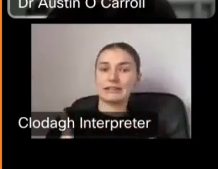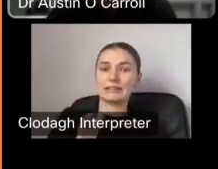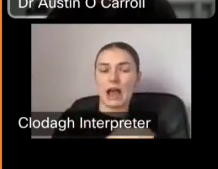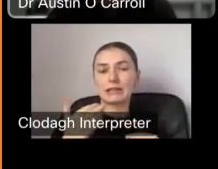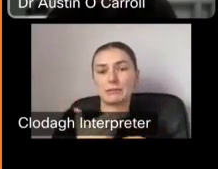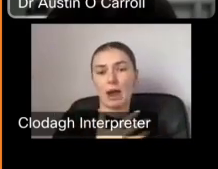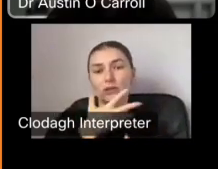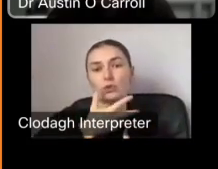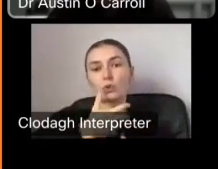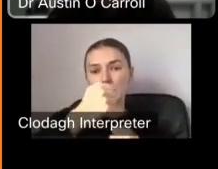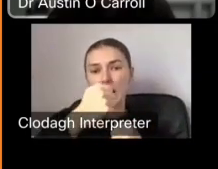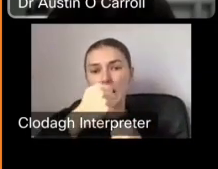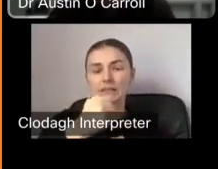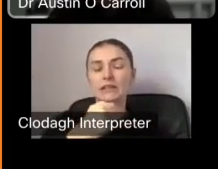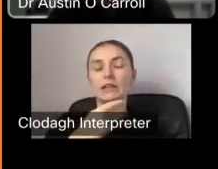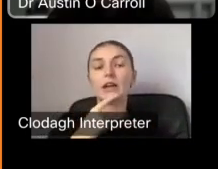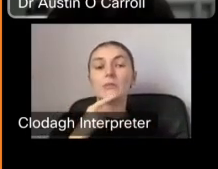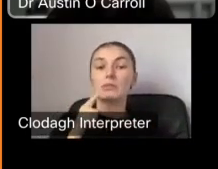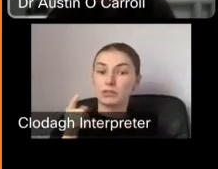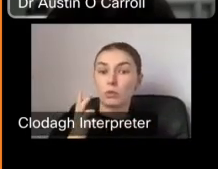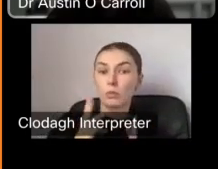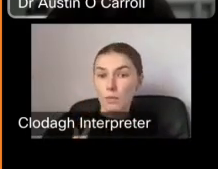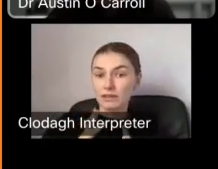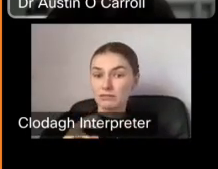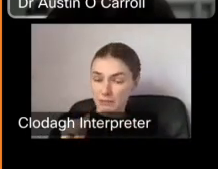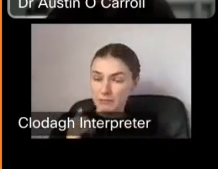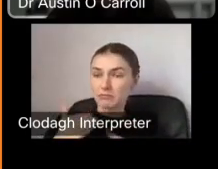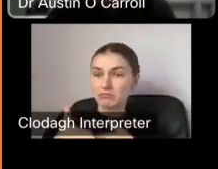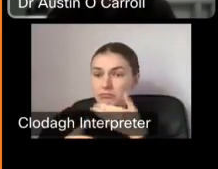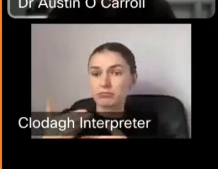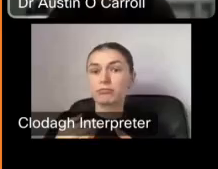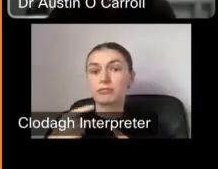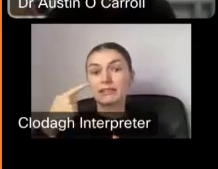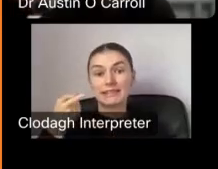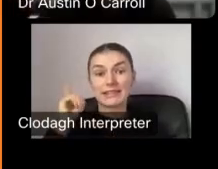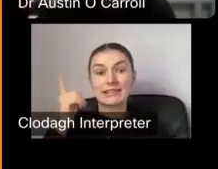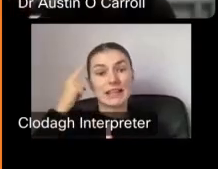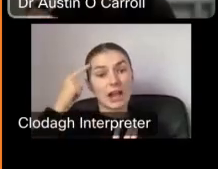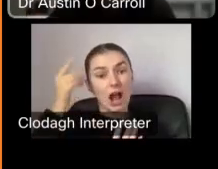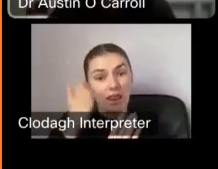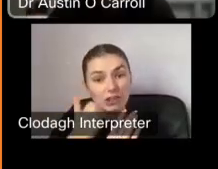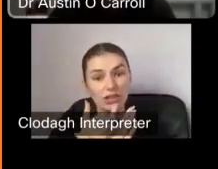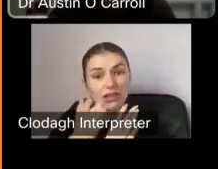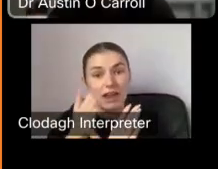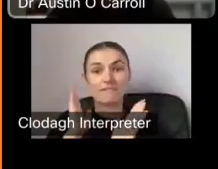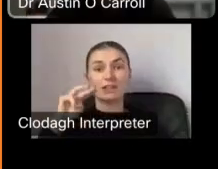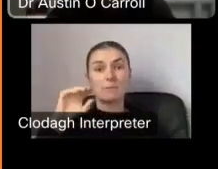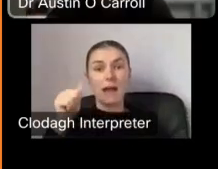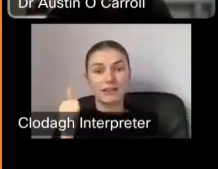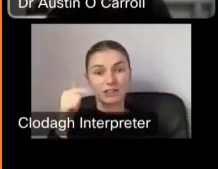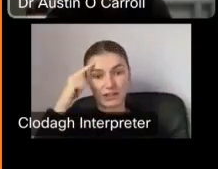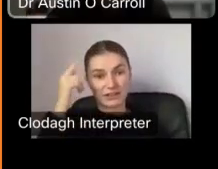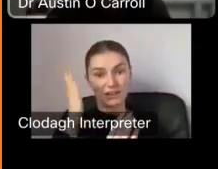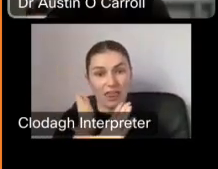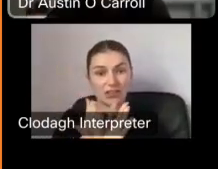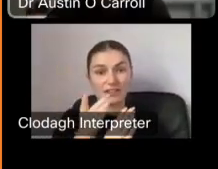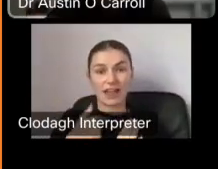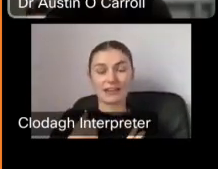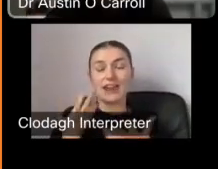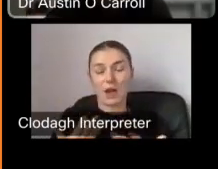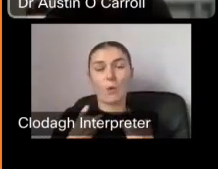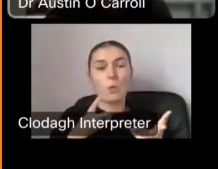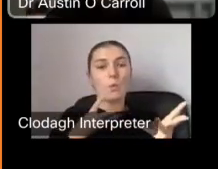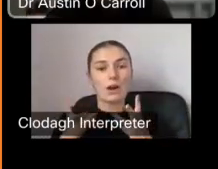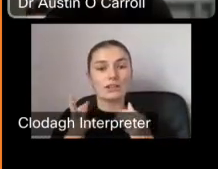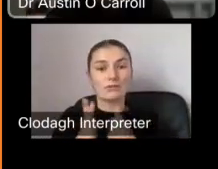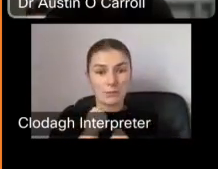actually went on, completed psychology, then subsequently did a master's in psychology, and she's actually out in my waiting room because she works for me as a psychologist here in